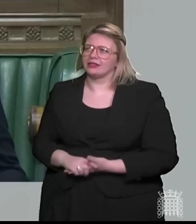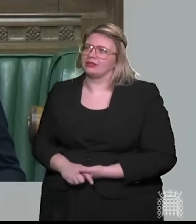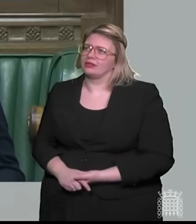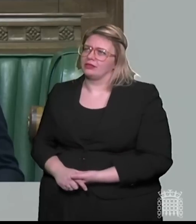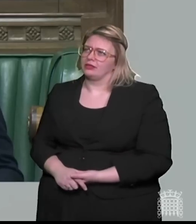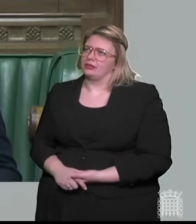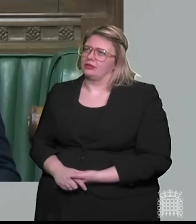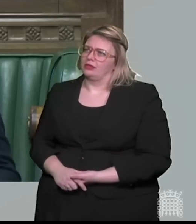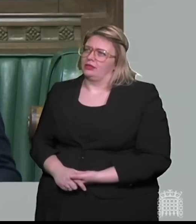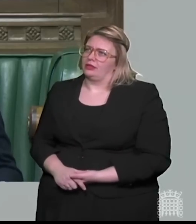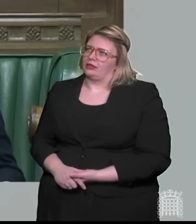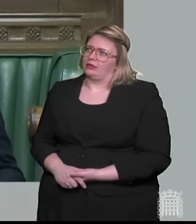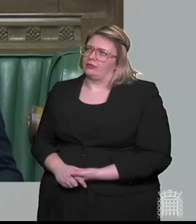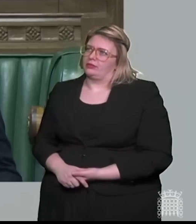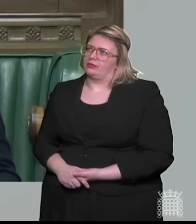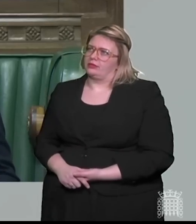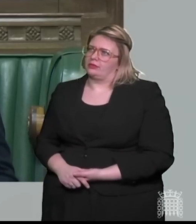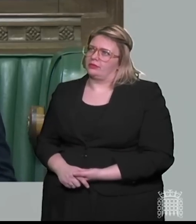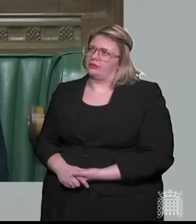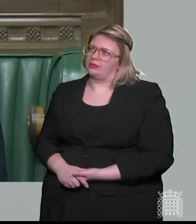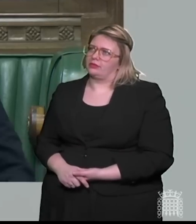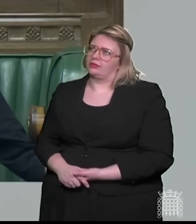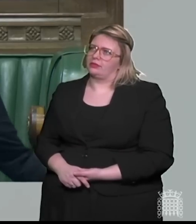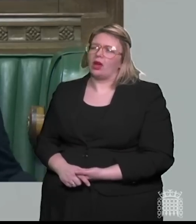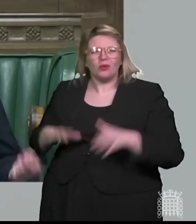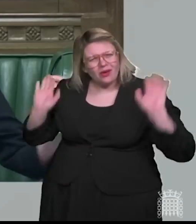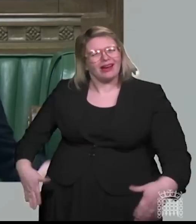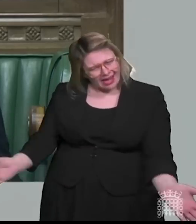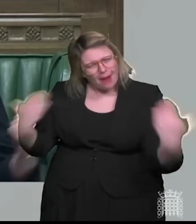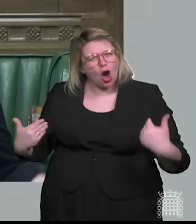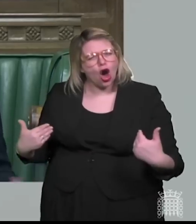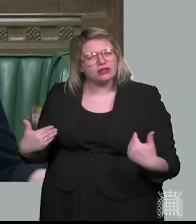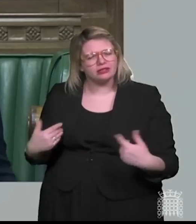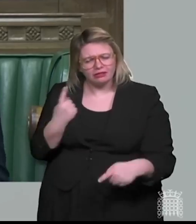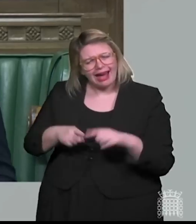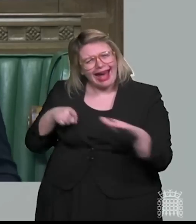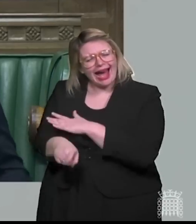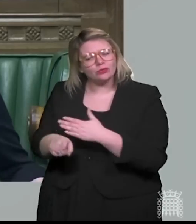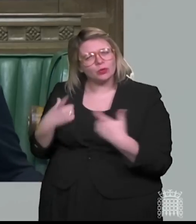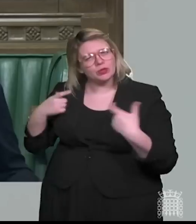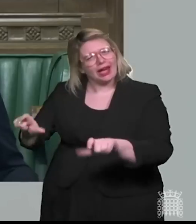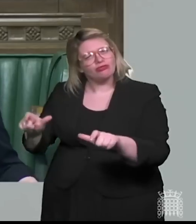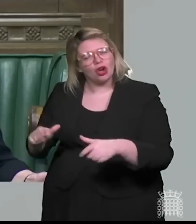debate. Before I come on, get a move on.